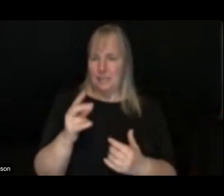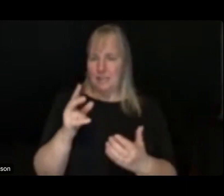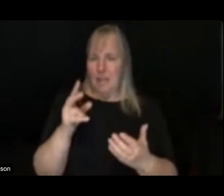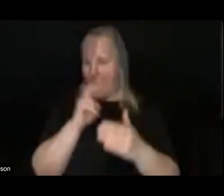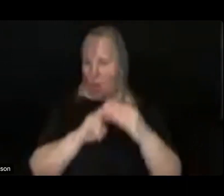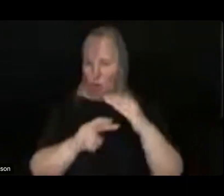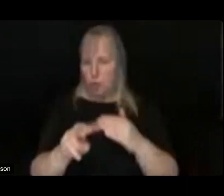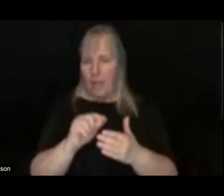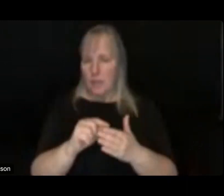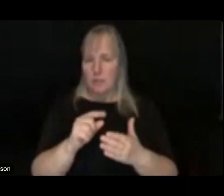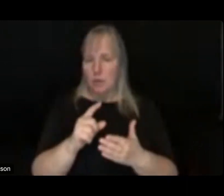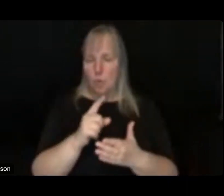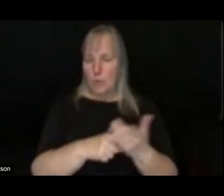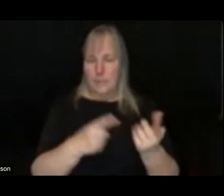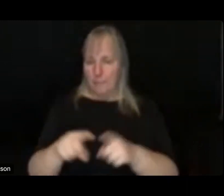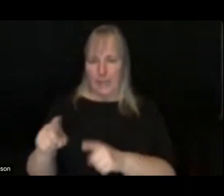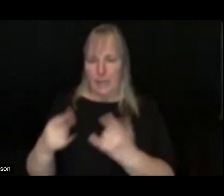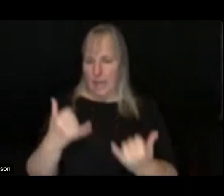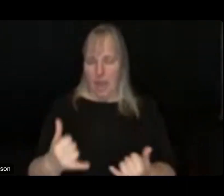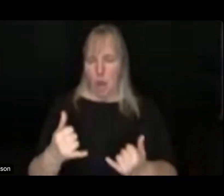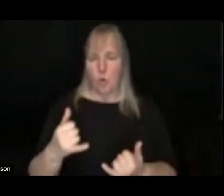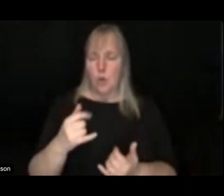anybody share a little bit?